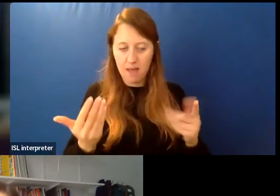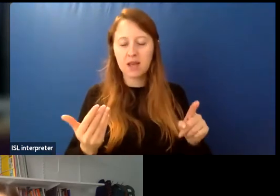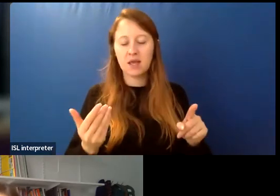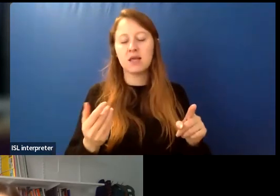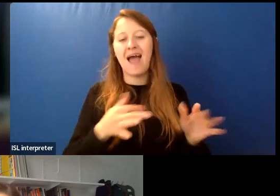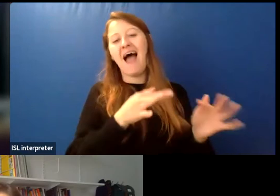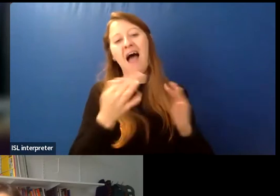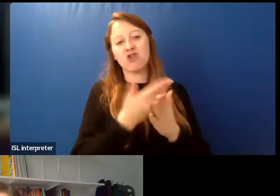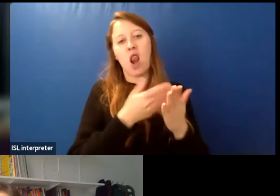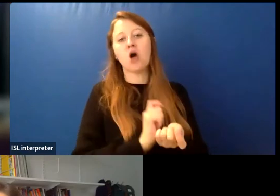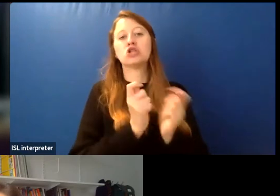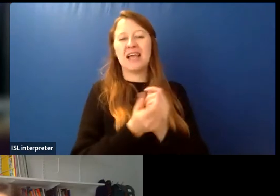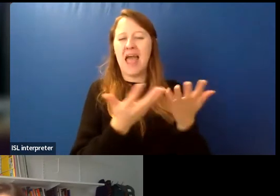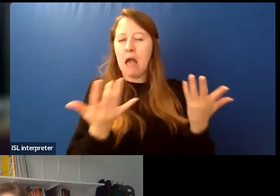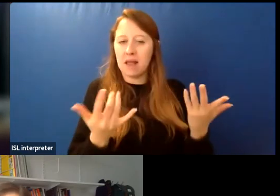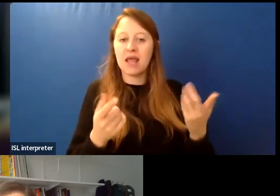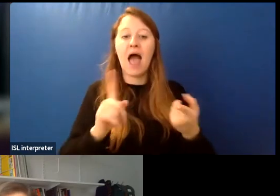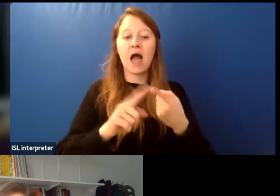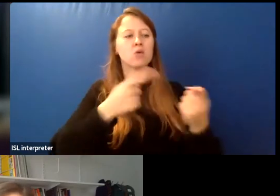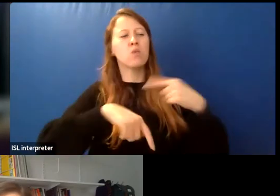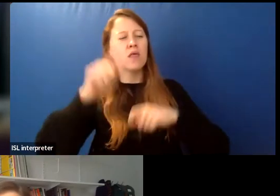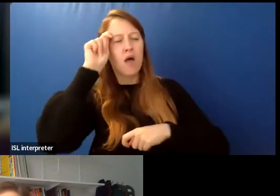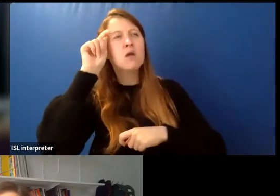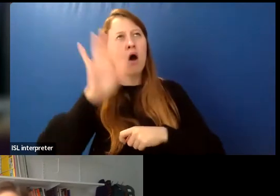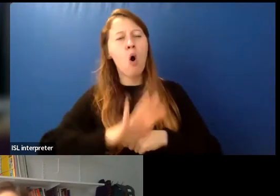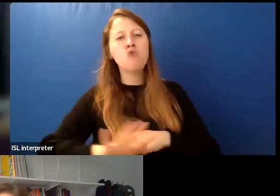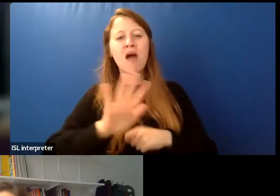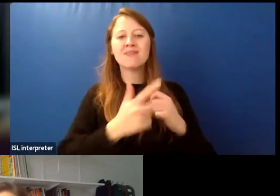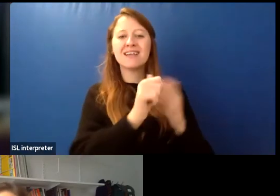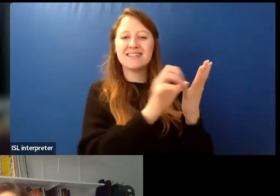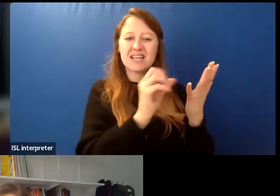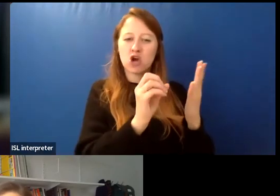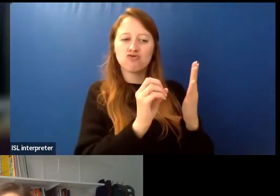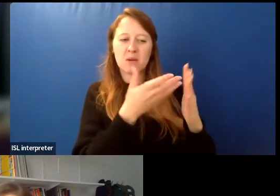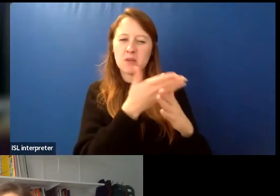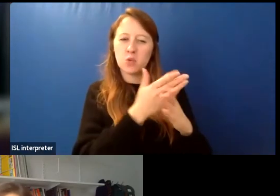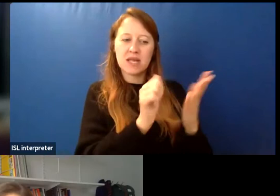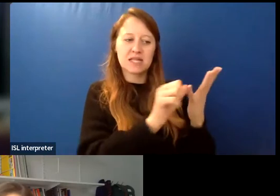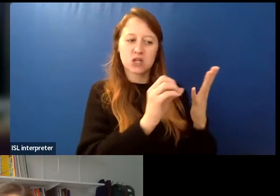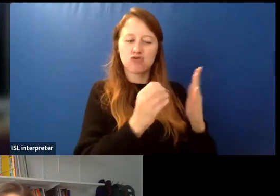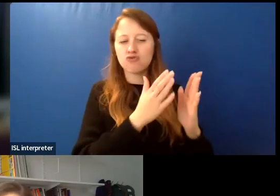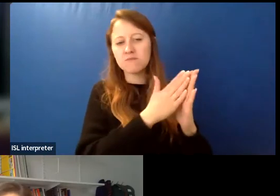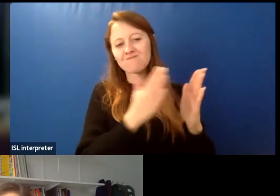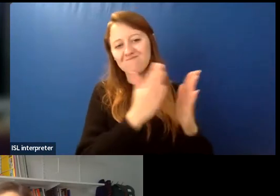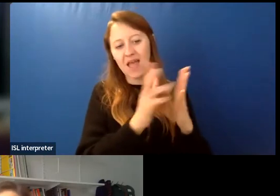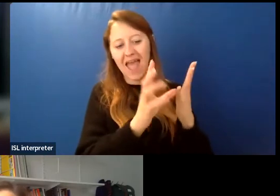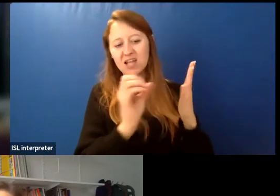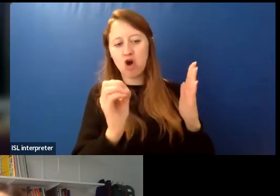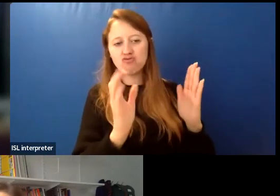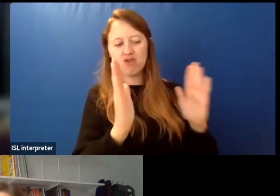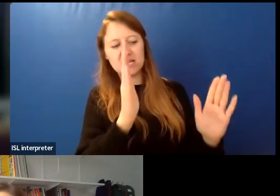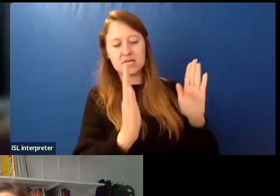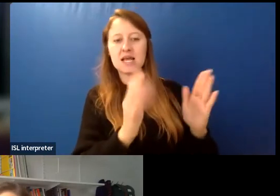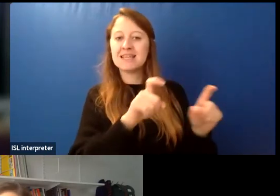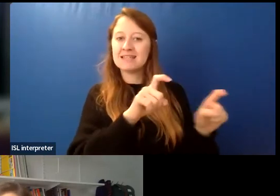we estimated that there would be between 600 and 800 people per year who would still have to travel for abortion after the new law. But the